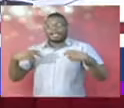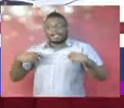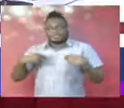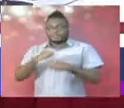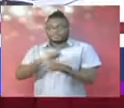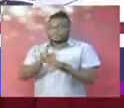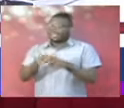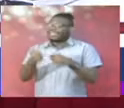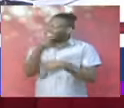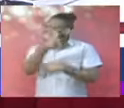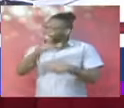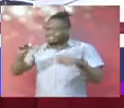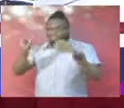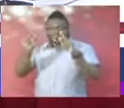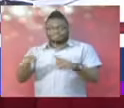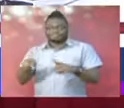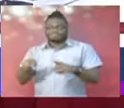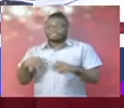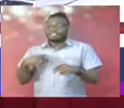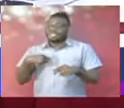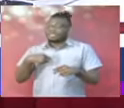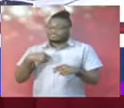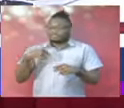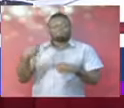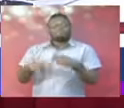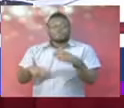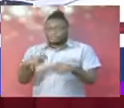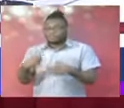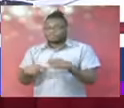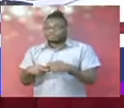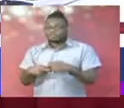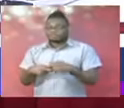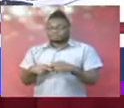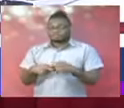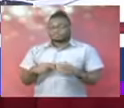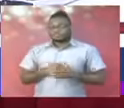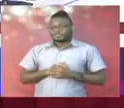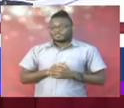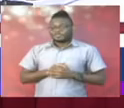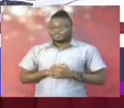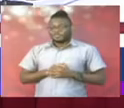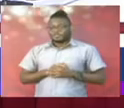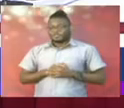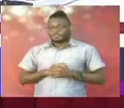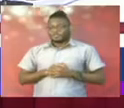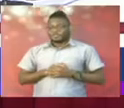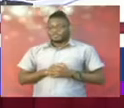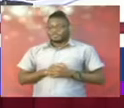So in terms of your second question, just remind me quickly of your second question.